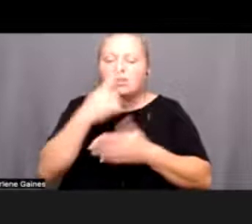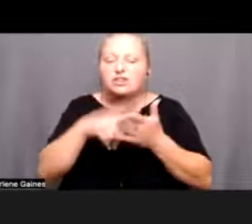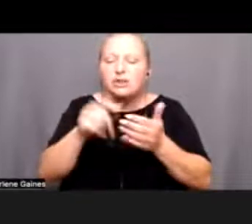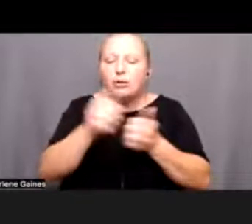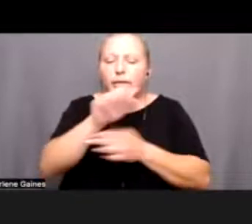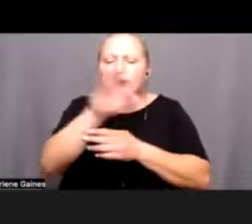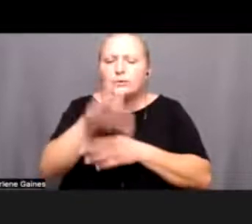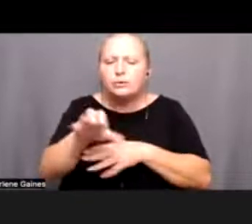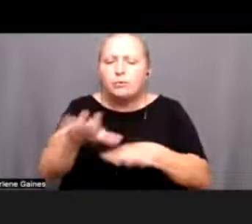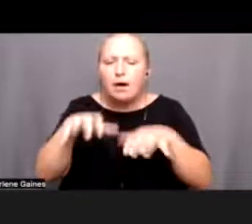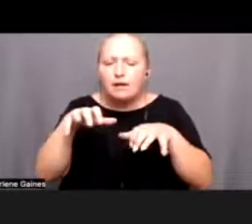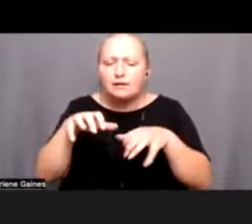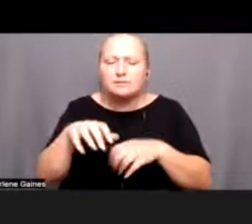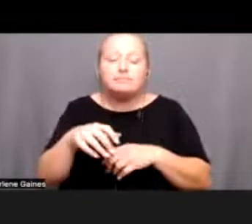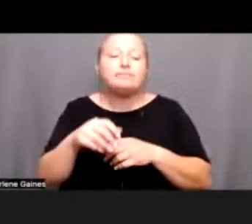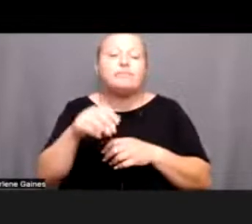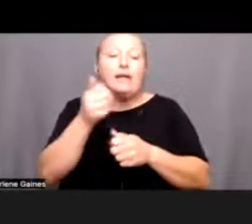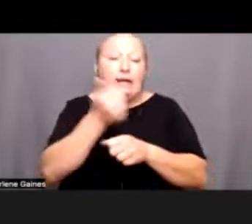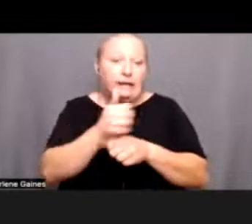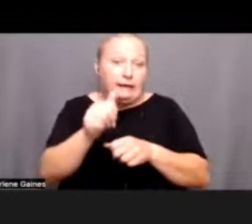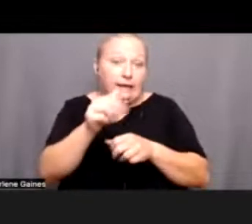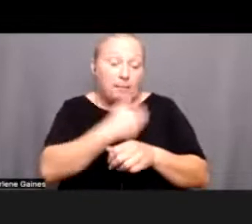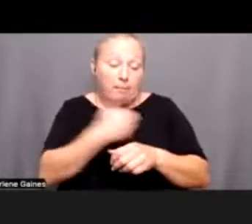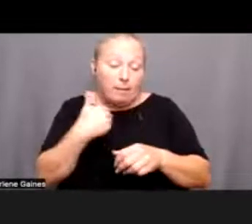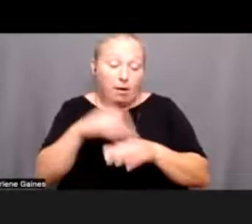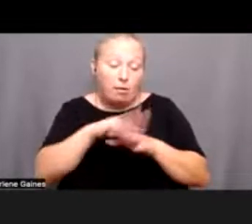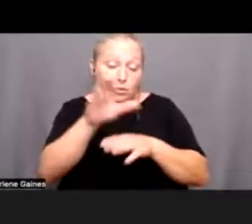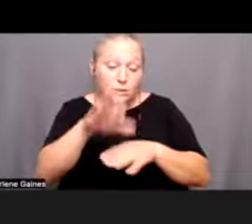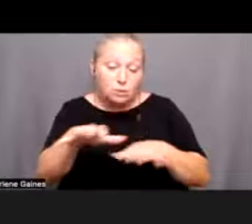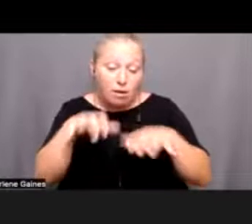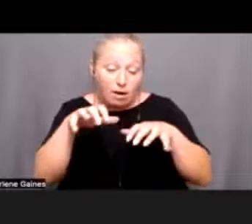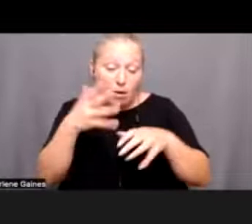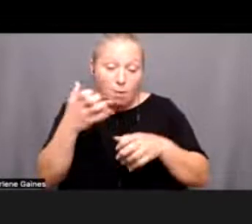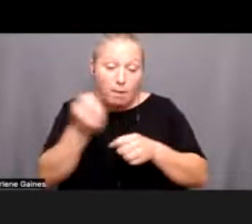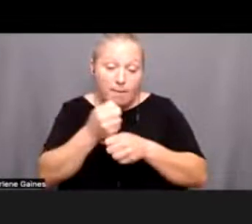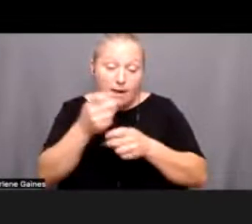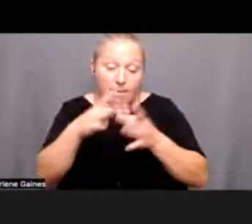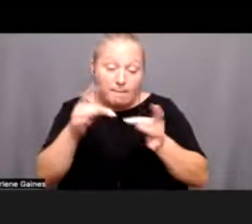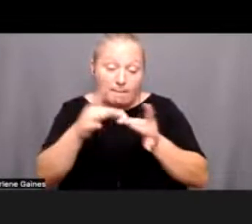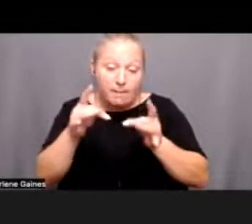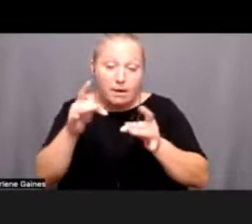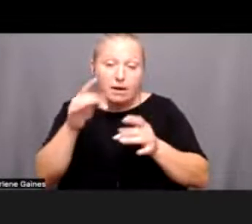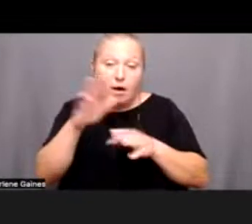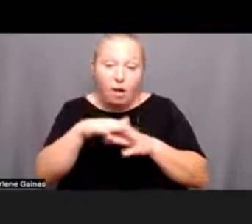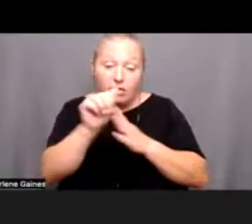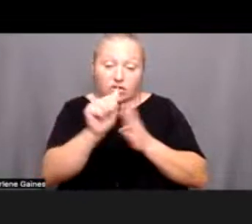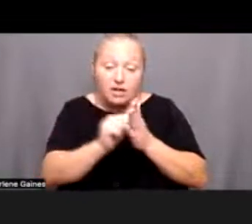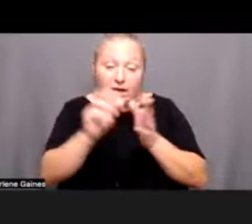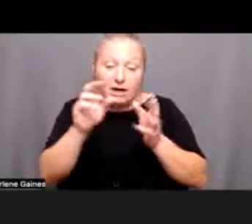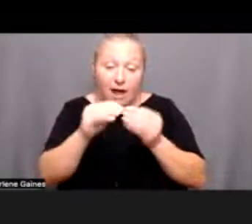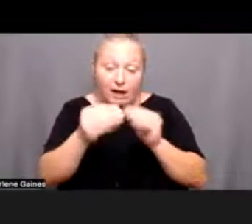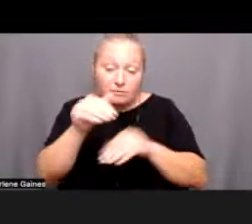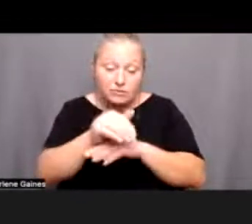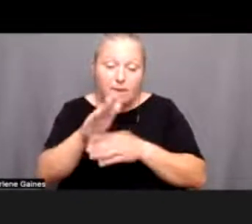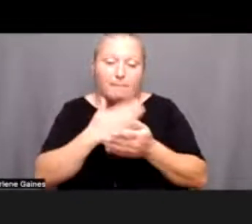please? Absolutely. If there are any members of our Zoom audience that would like to make public comment on one of the agenda items tonight, please use the raise your hand